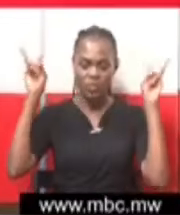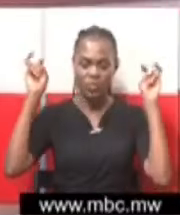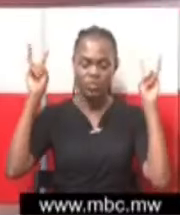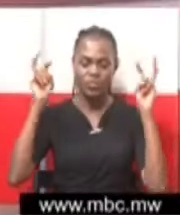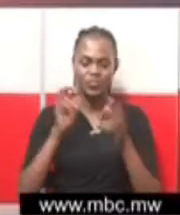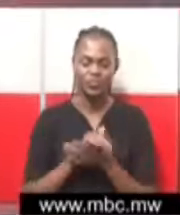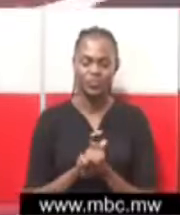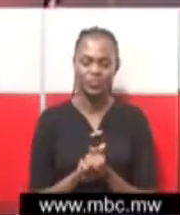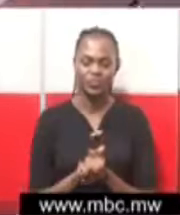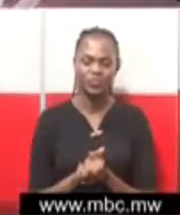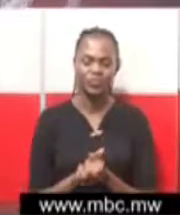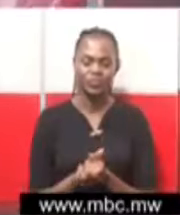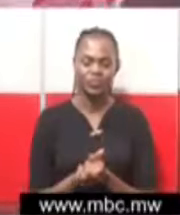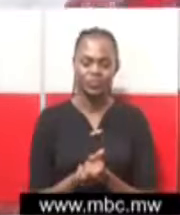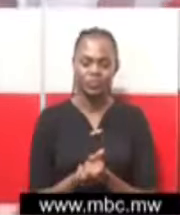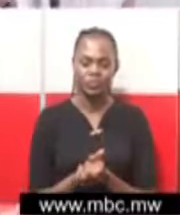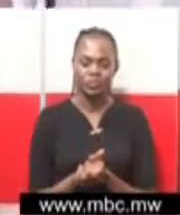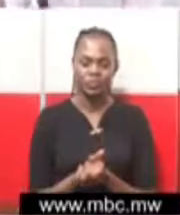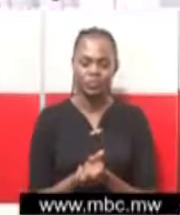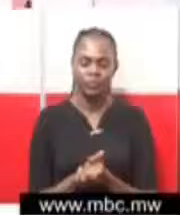stories.